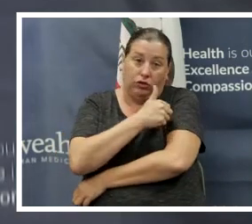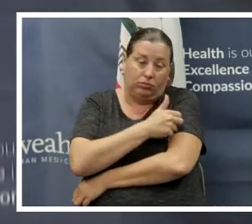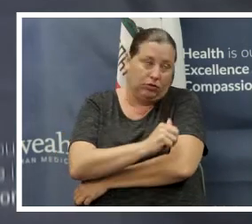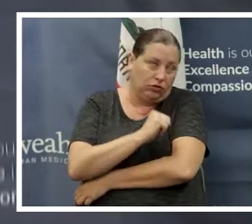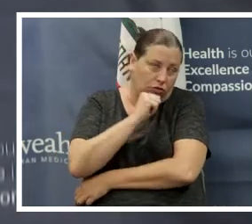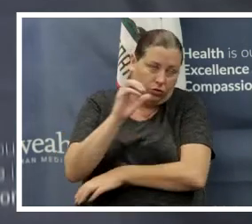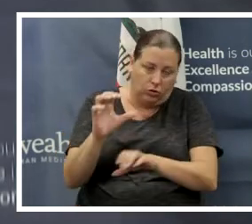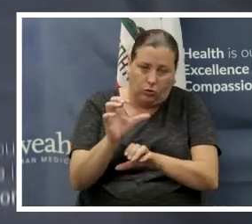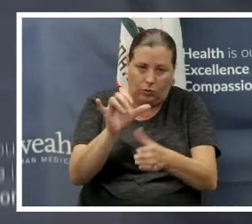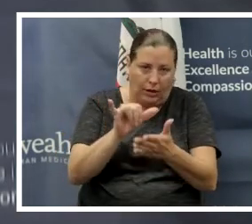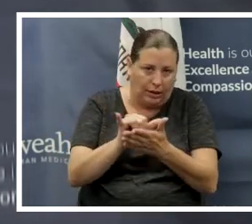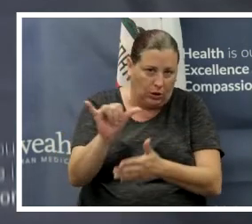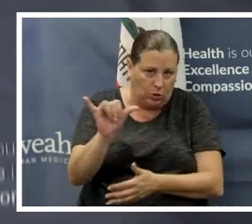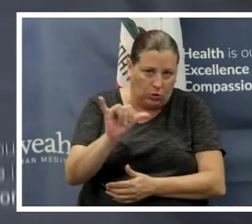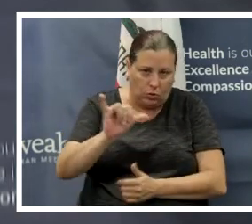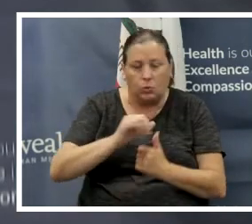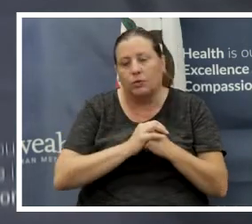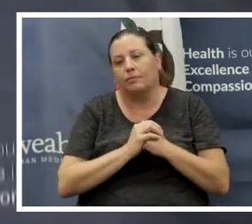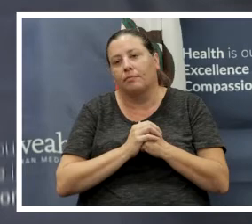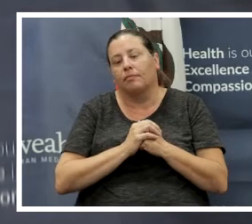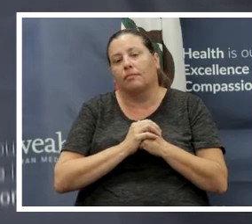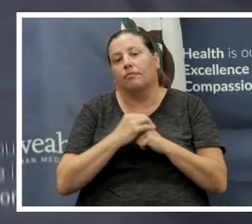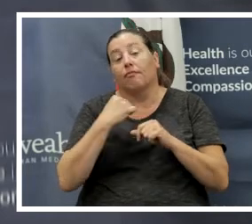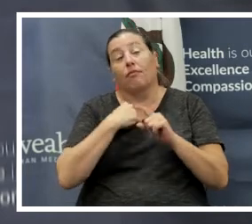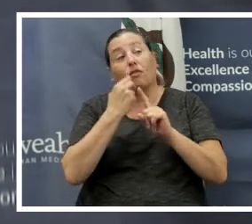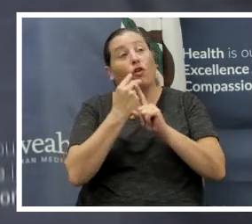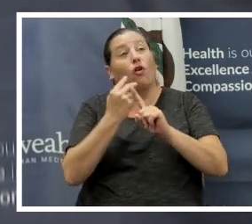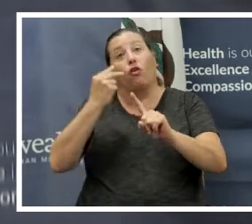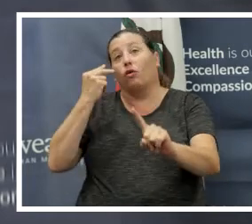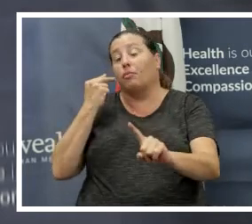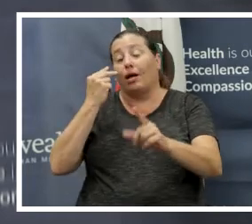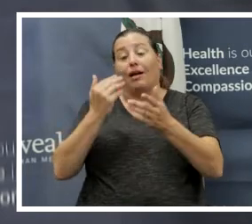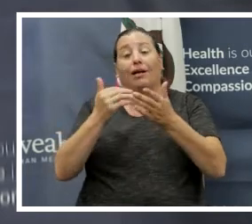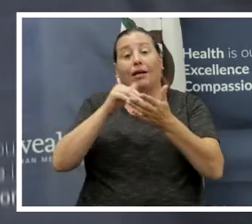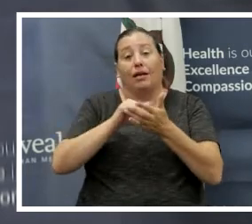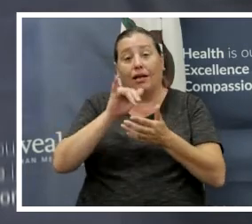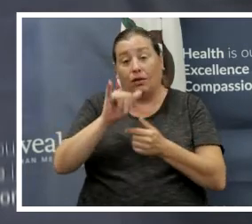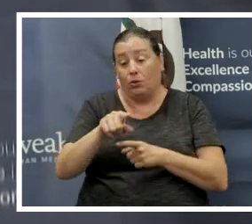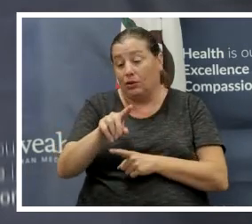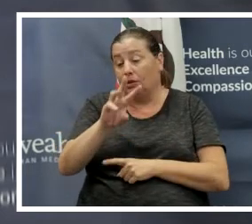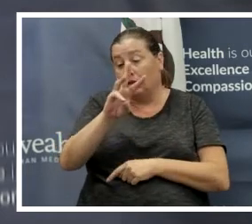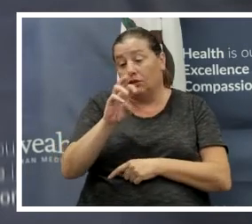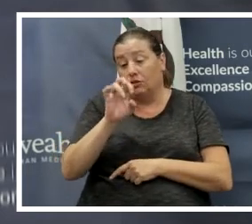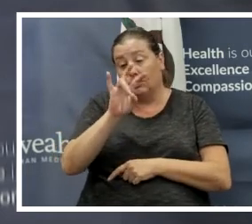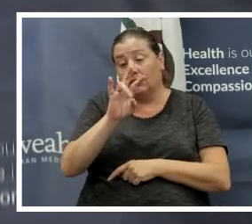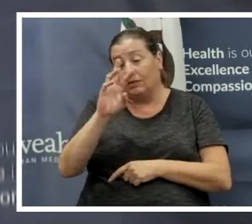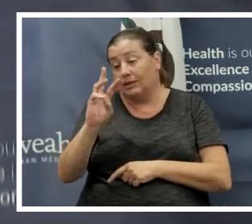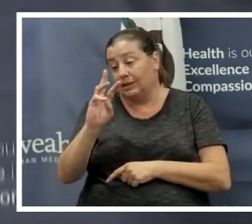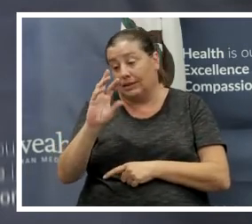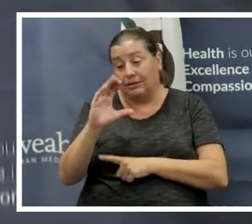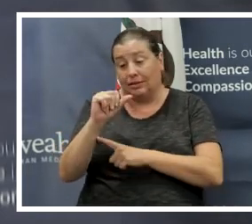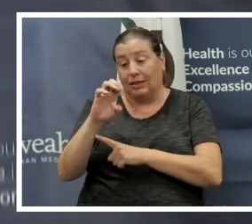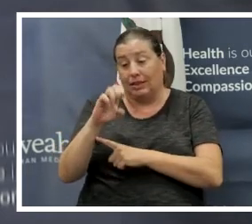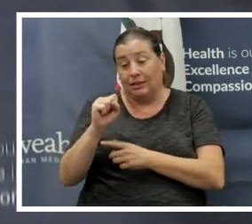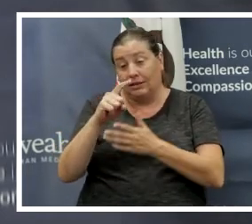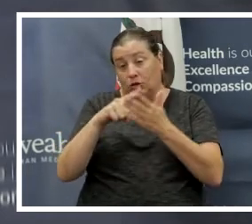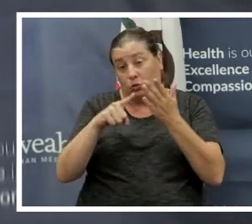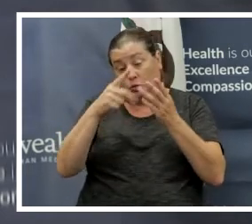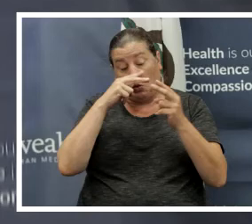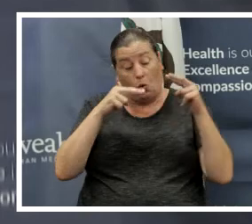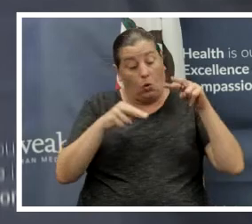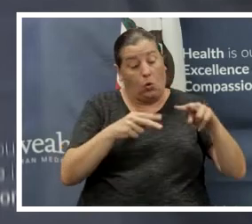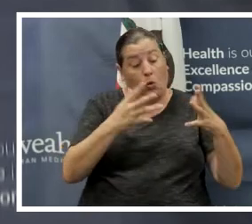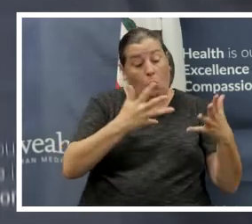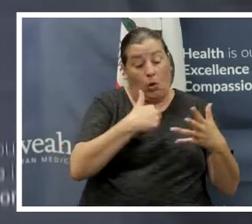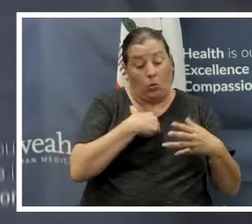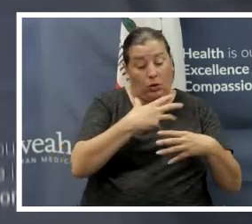are not doing that as well. So I look back, again, those 676 cases. When you look at what we received